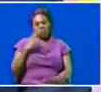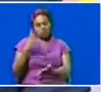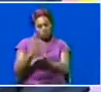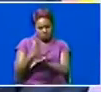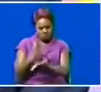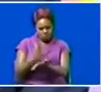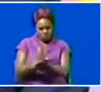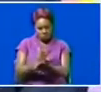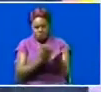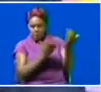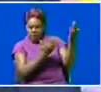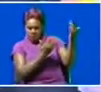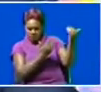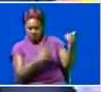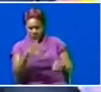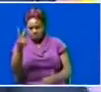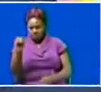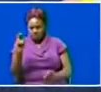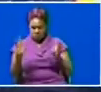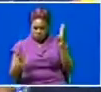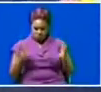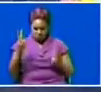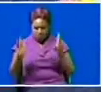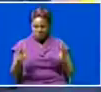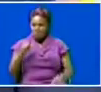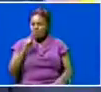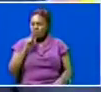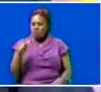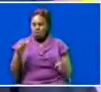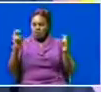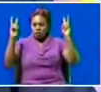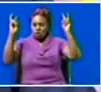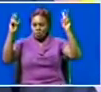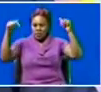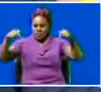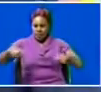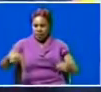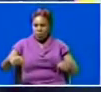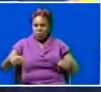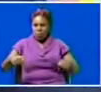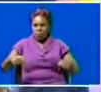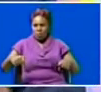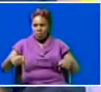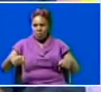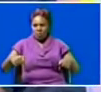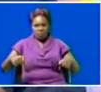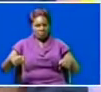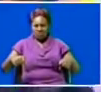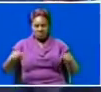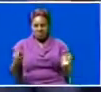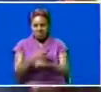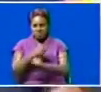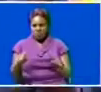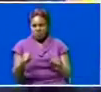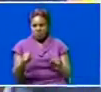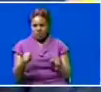we expect that 2022 should not be a subject now, it will not go, because